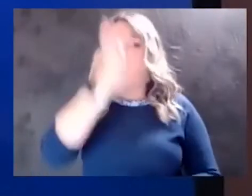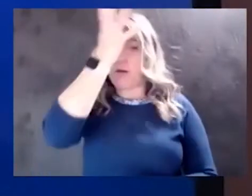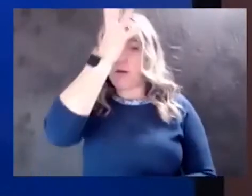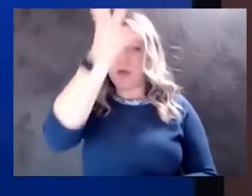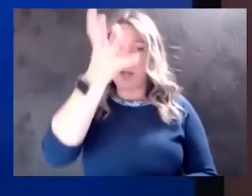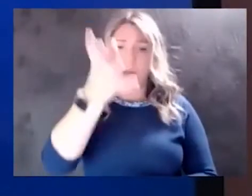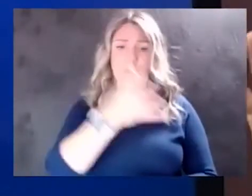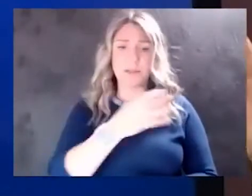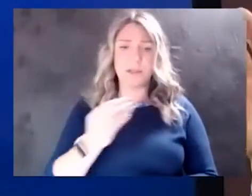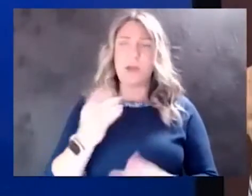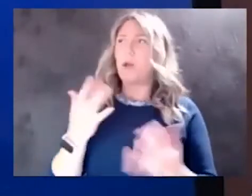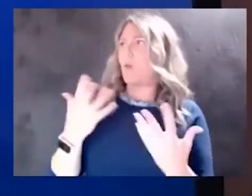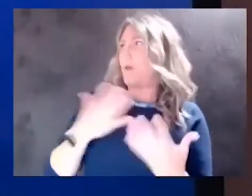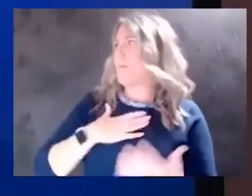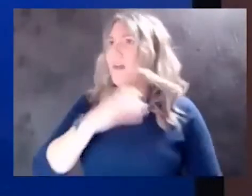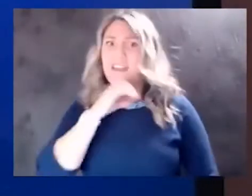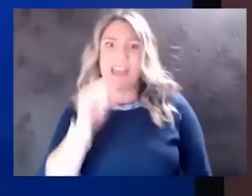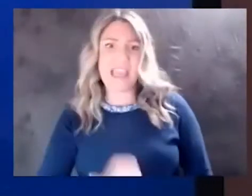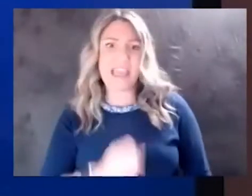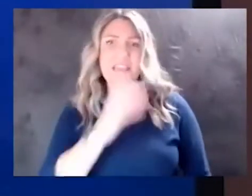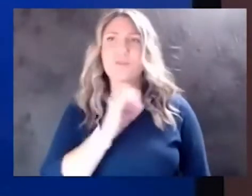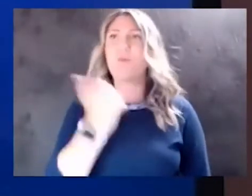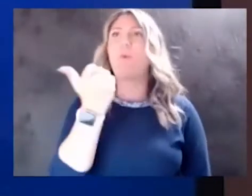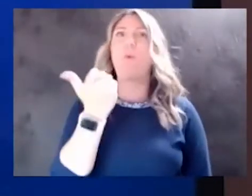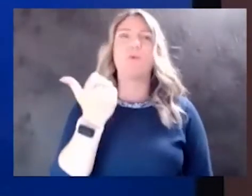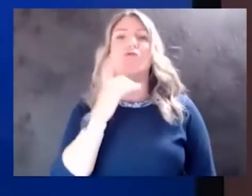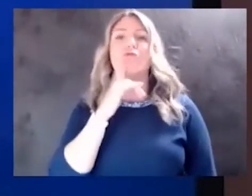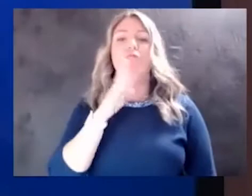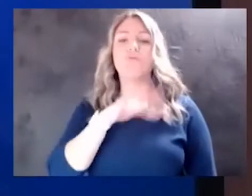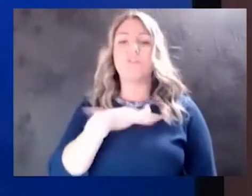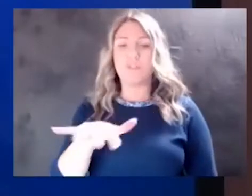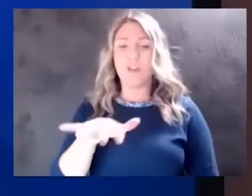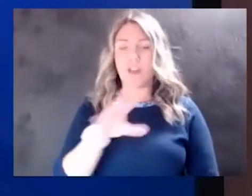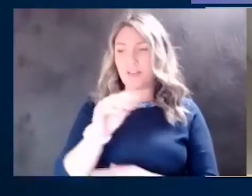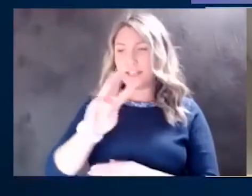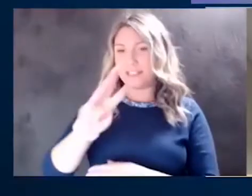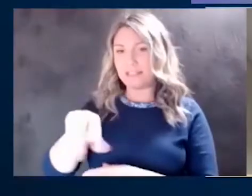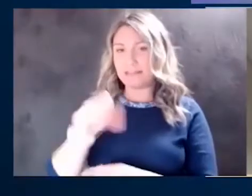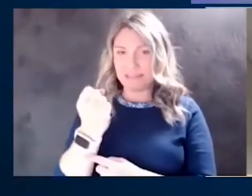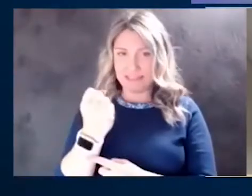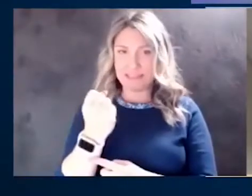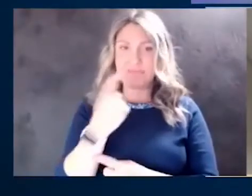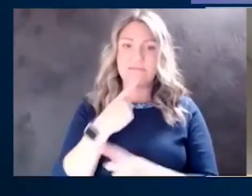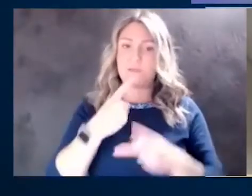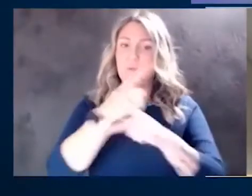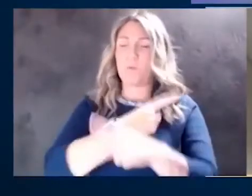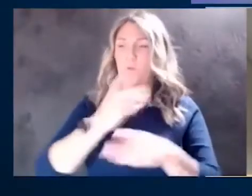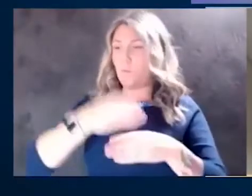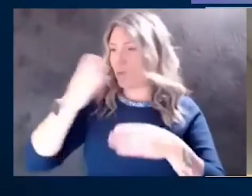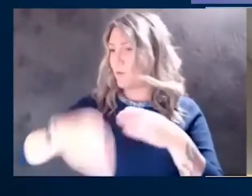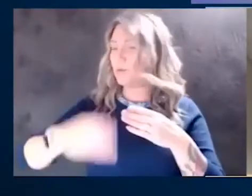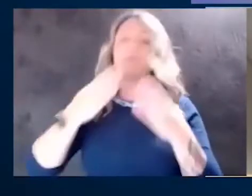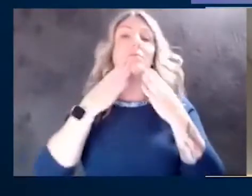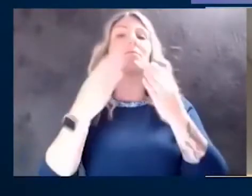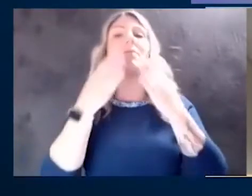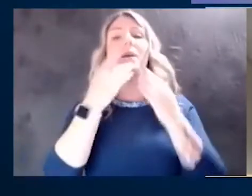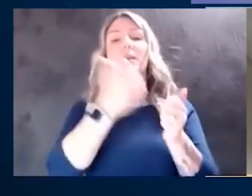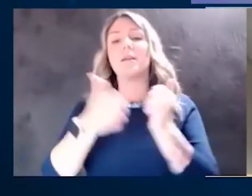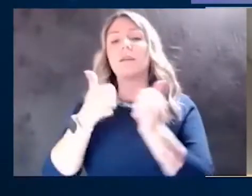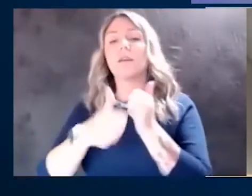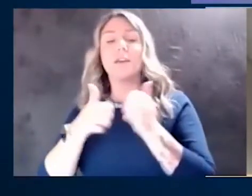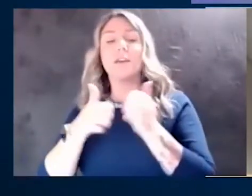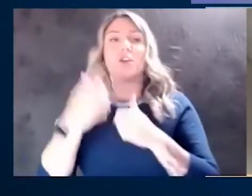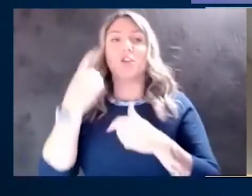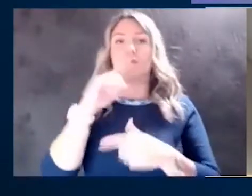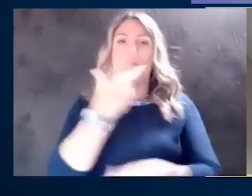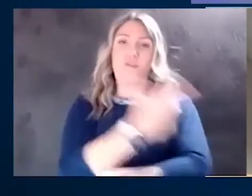that's my age, over 55 or 60, because they're the ones who could have the worst outcomes. So I want to say thanks to each of you for being vaccinated. That is an